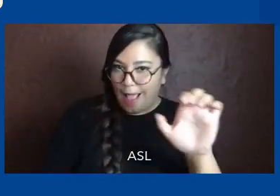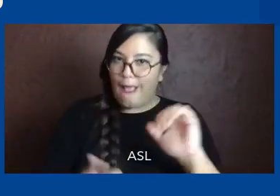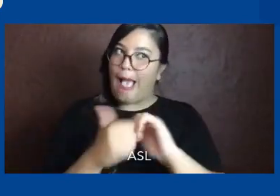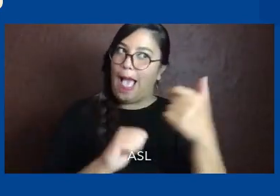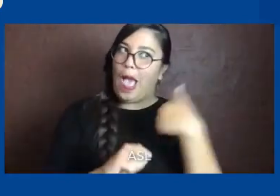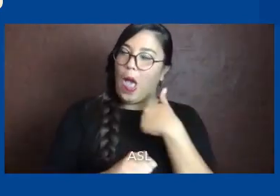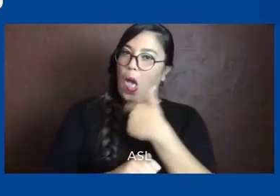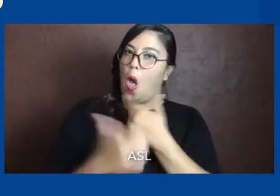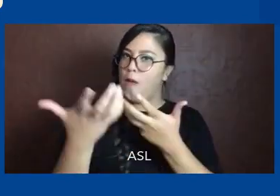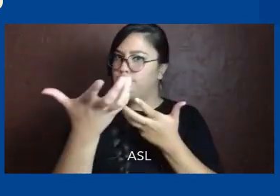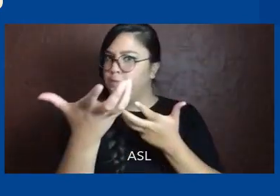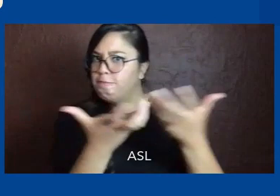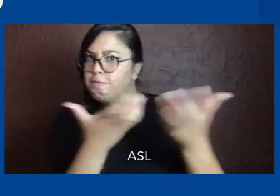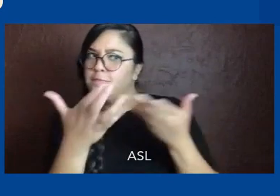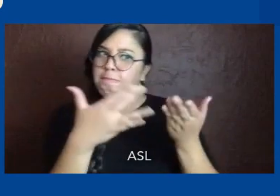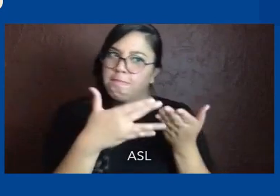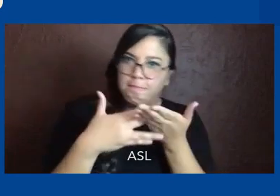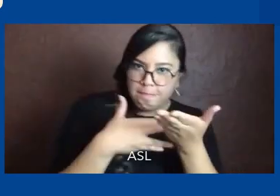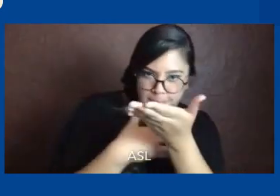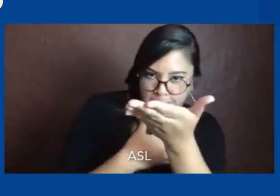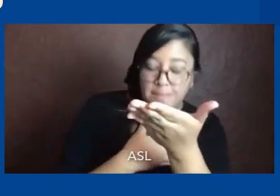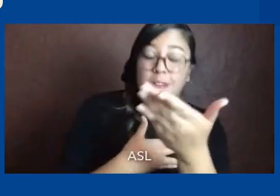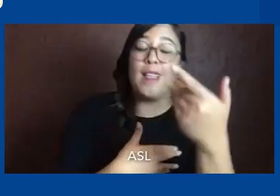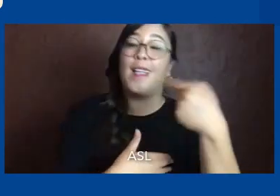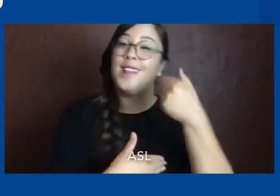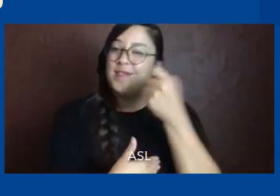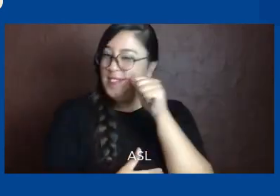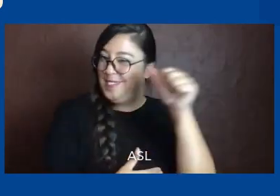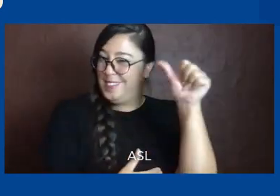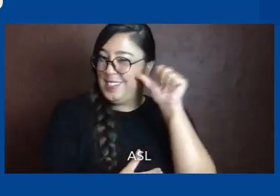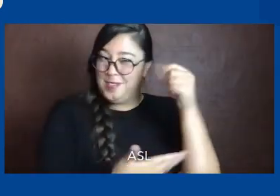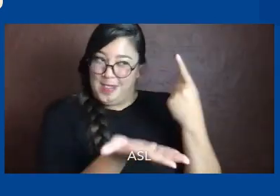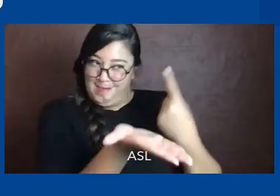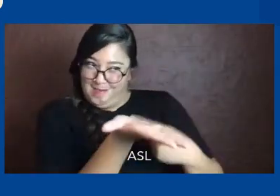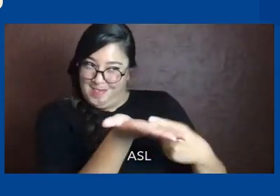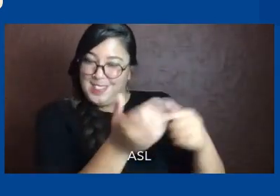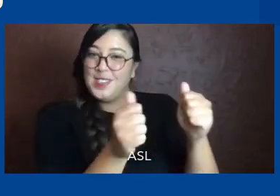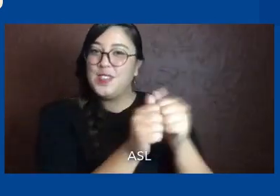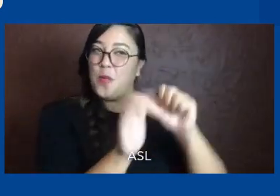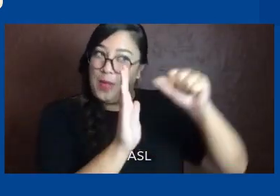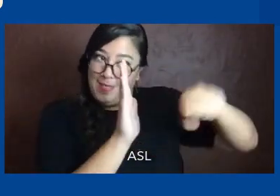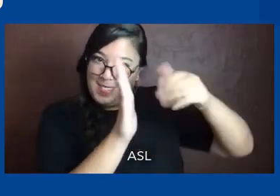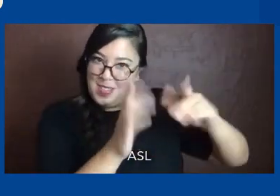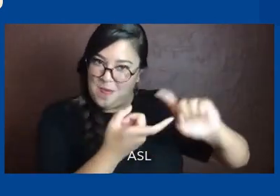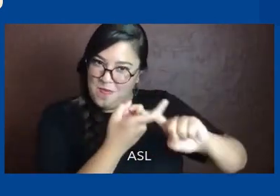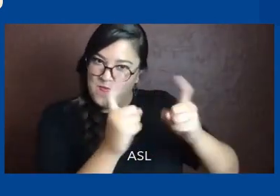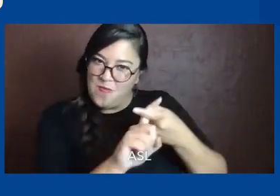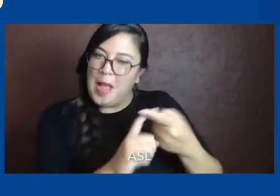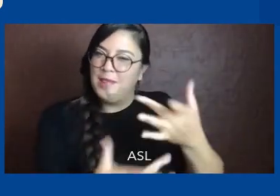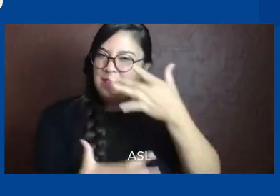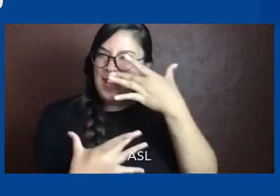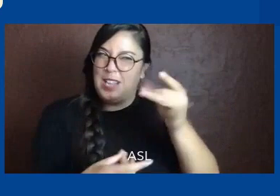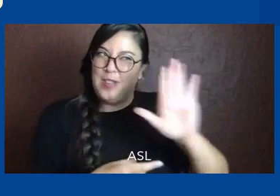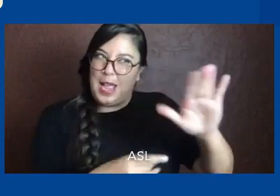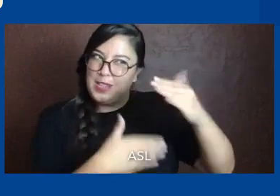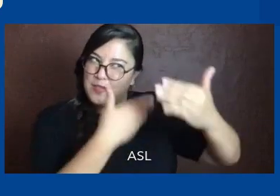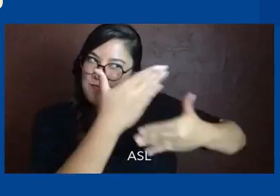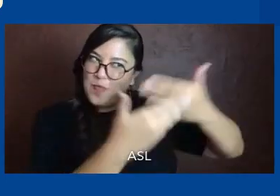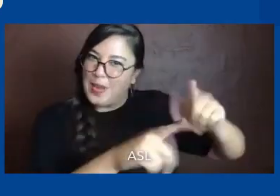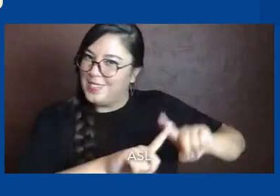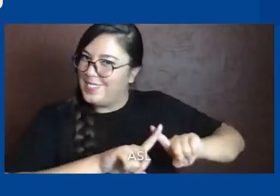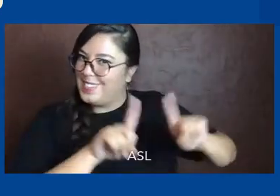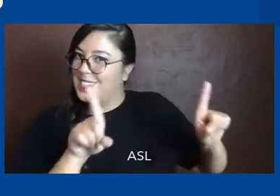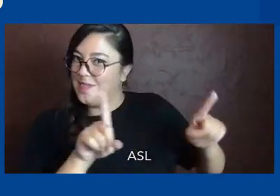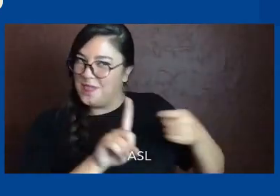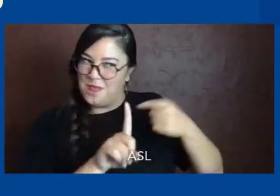And I was just talking to a cinematographer friend yesterday on the phone, and it's interesting. It's like he does it differently than me, but he's totally doing it in his own